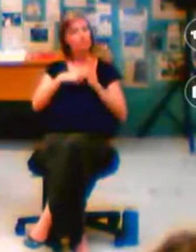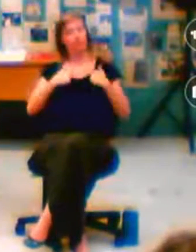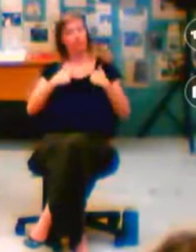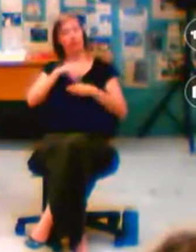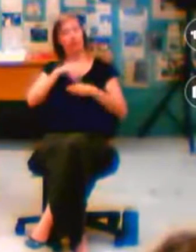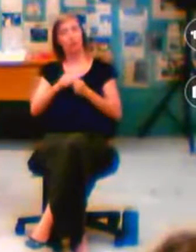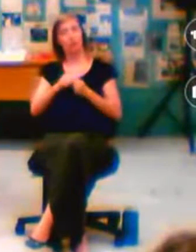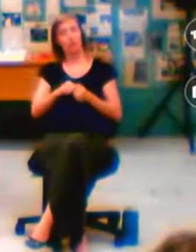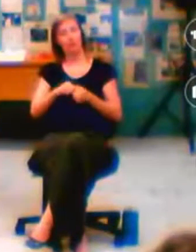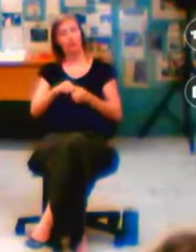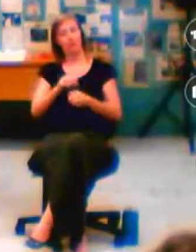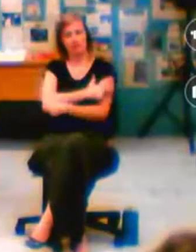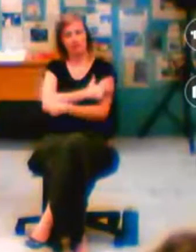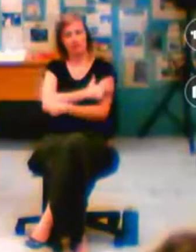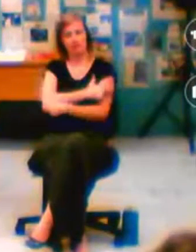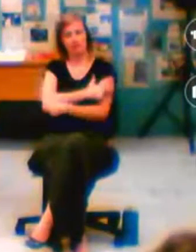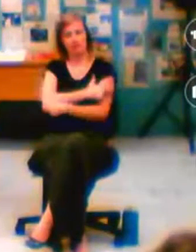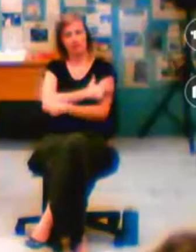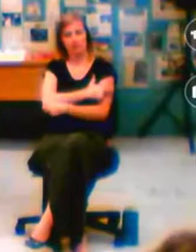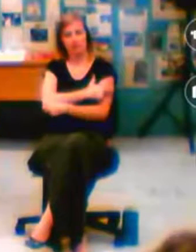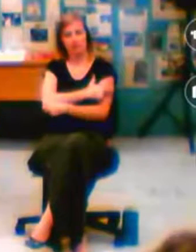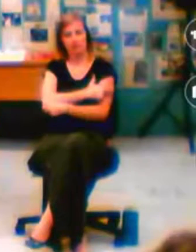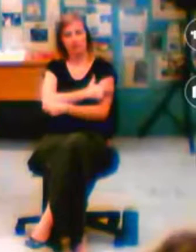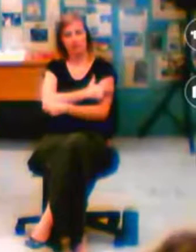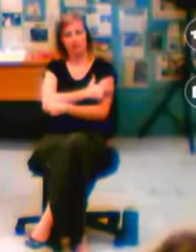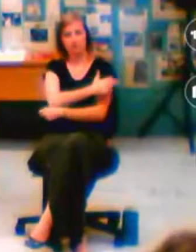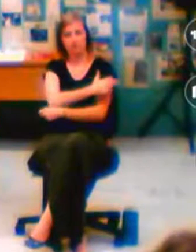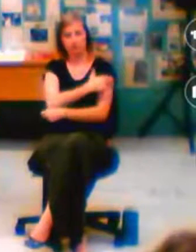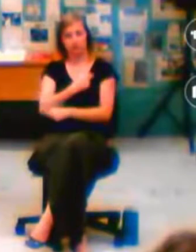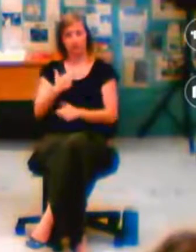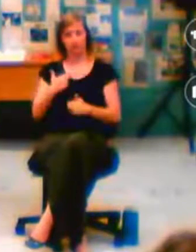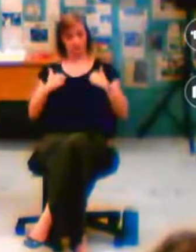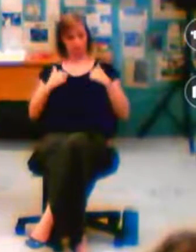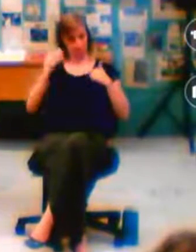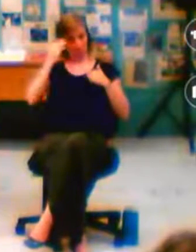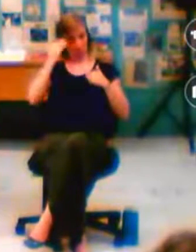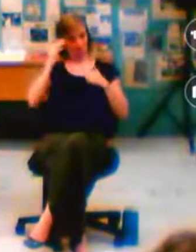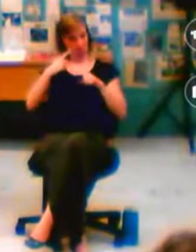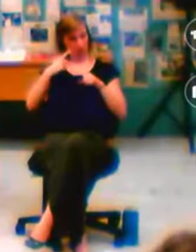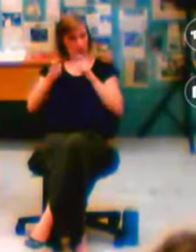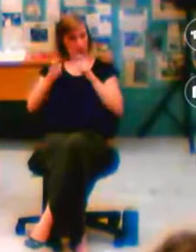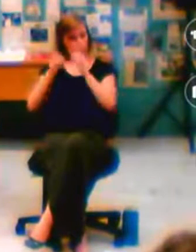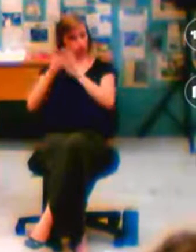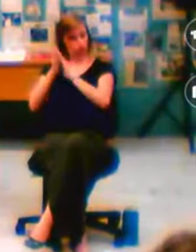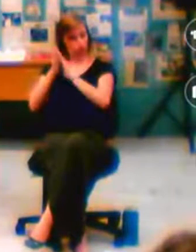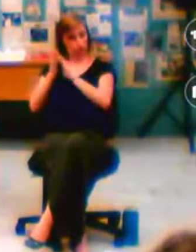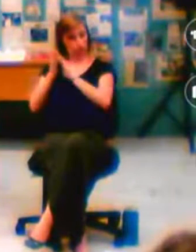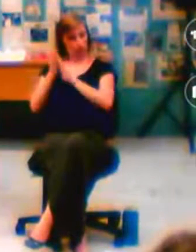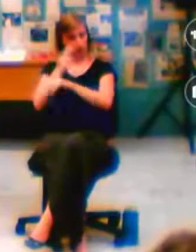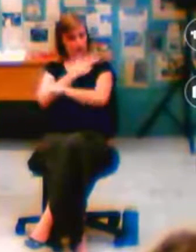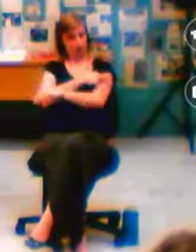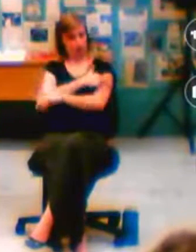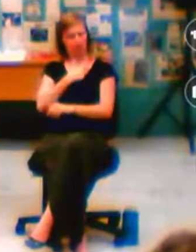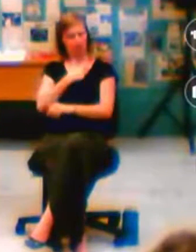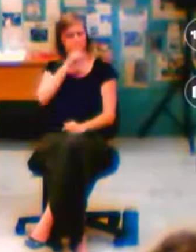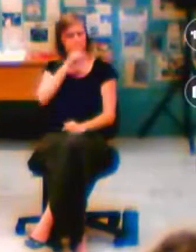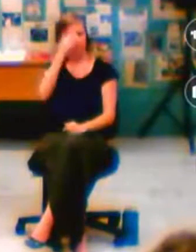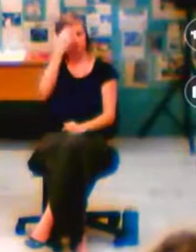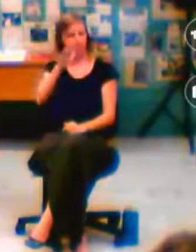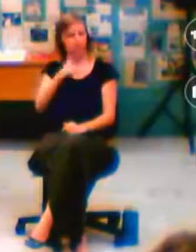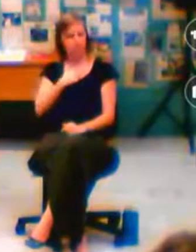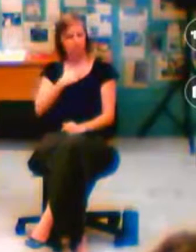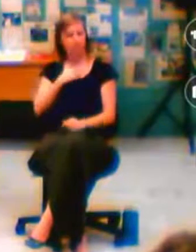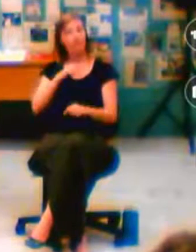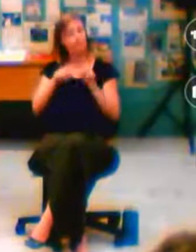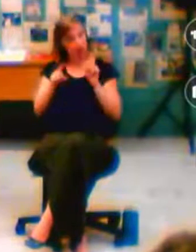is being done by the people with the expertise and gather advice from people with expertise. So I sit on the